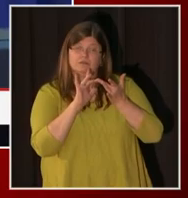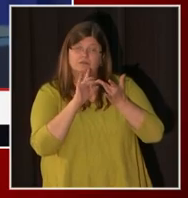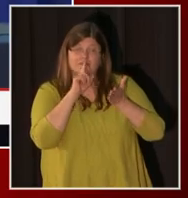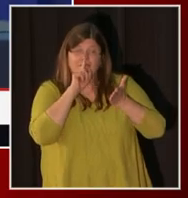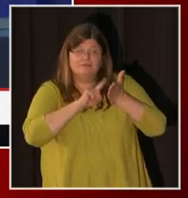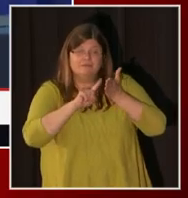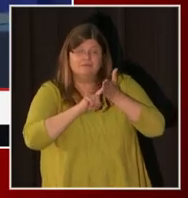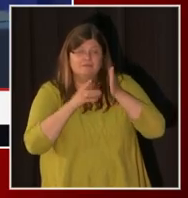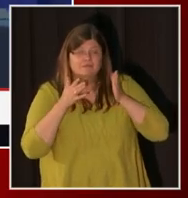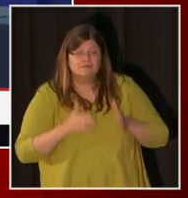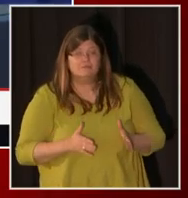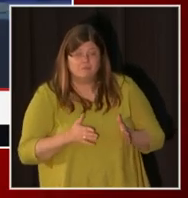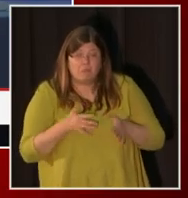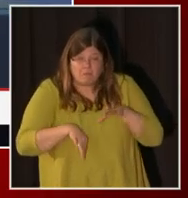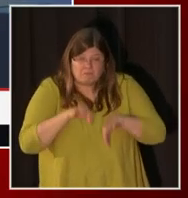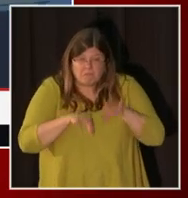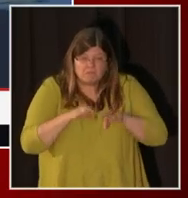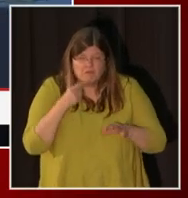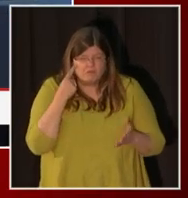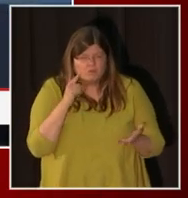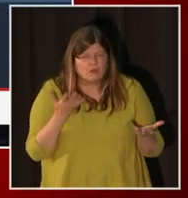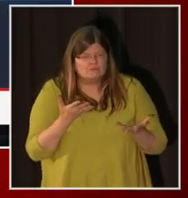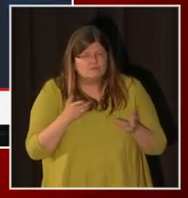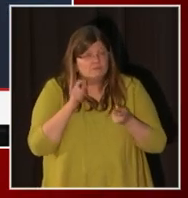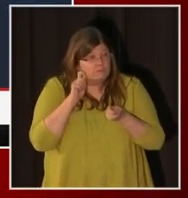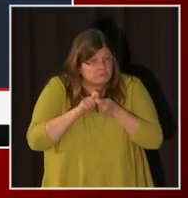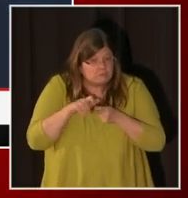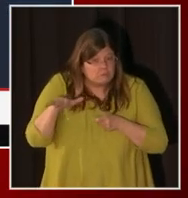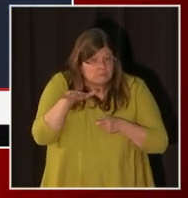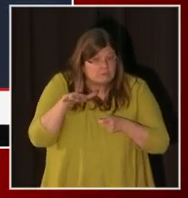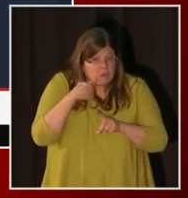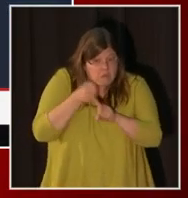seeing hotspots? Like, are these around